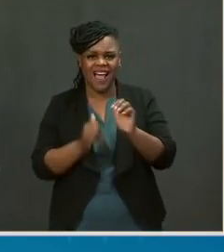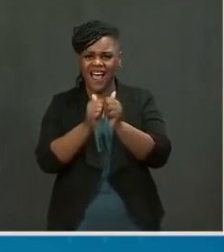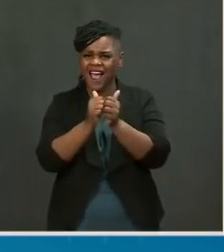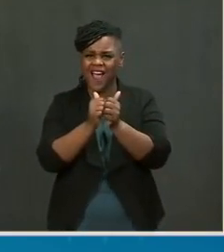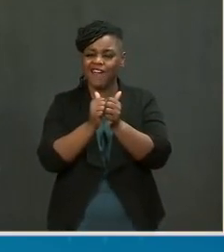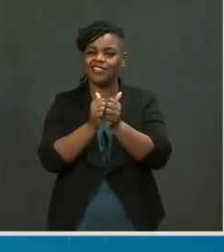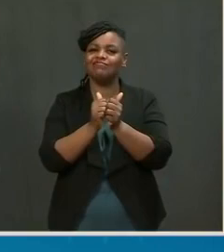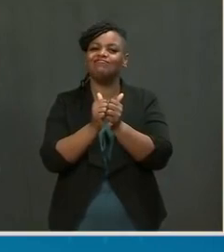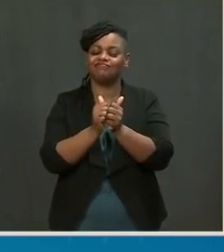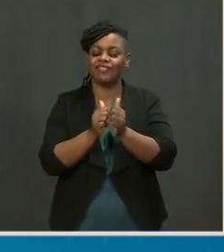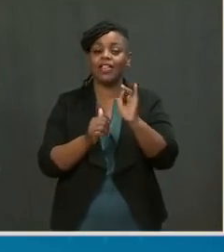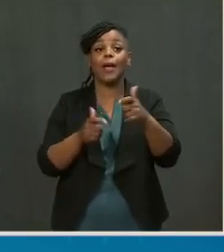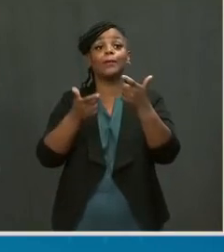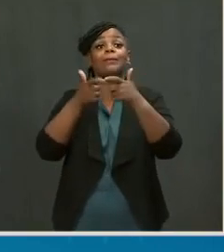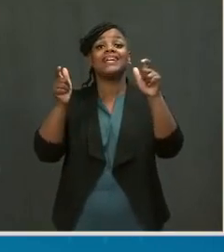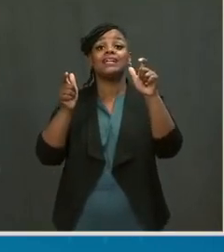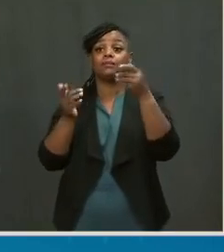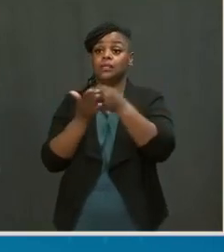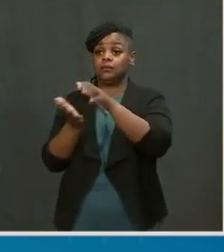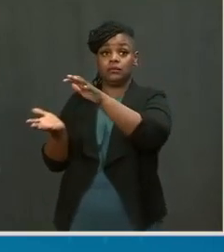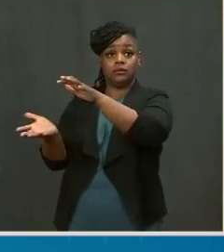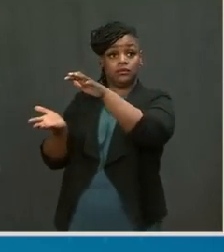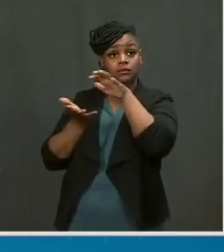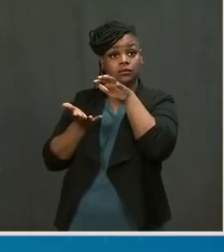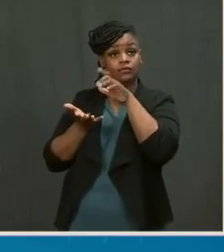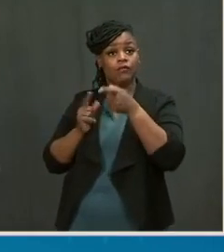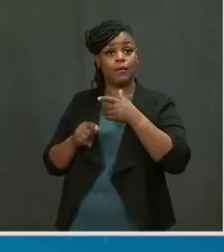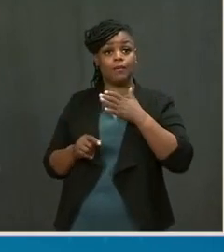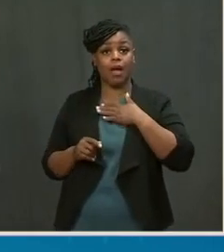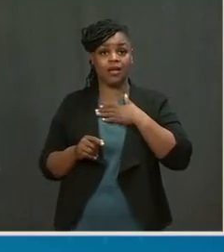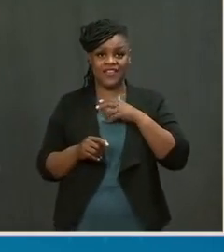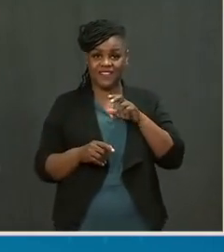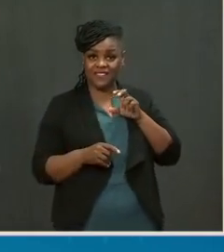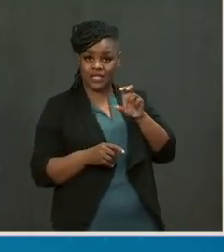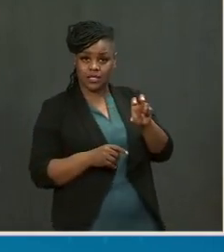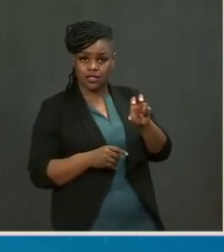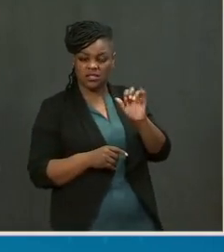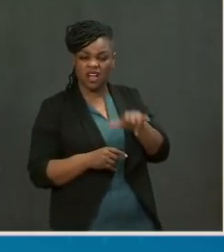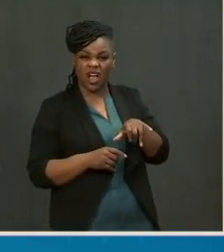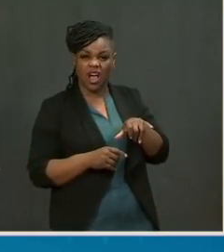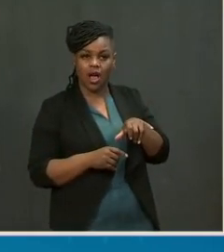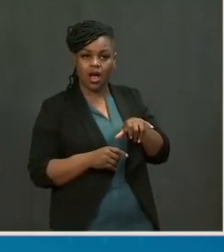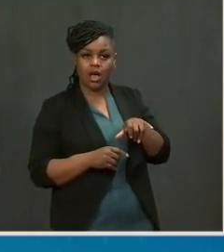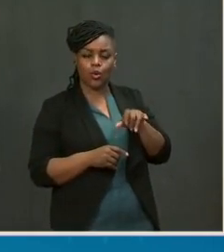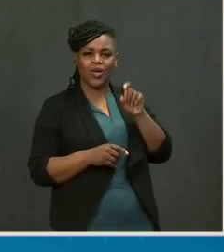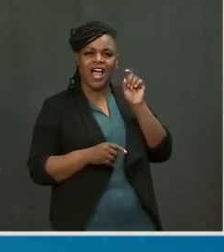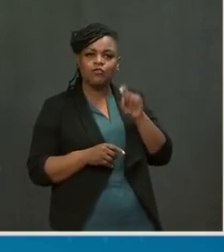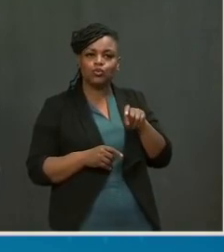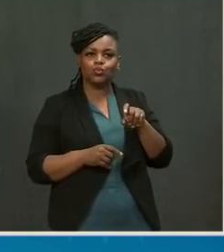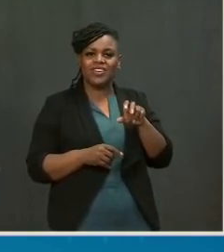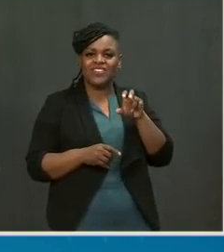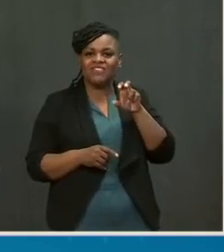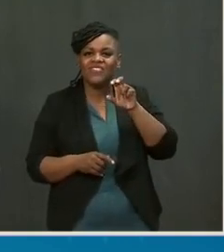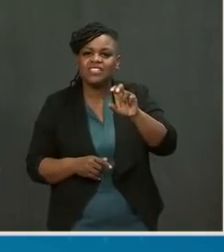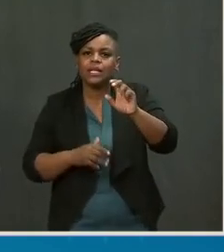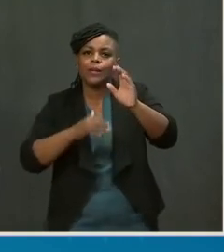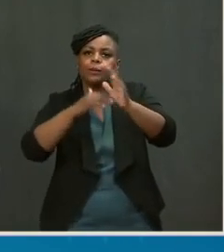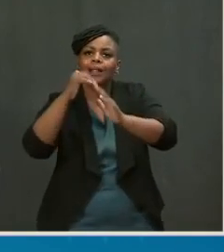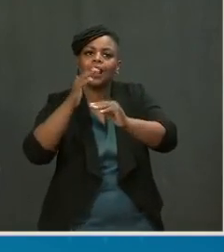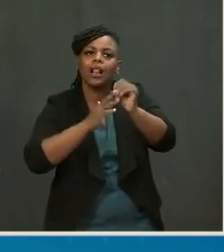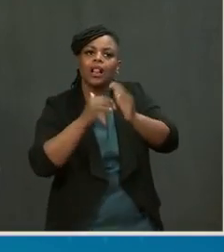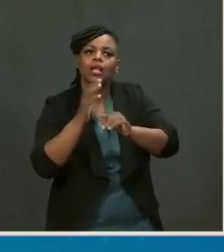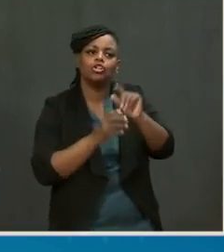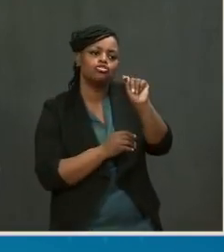investment, let's invest in IBEW. Let's invest in the building trades. Let's invest in those